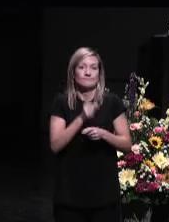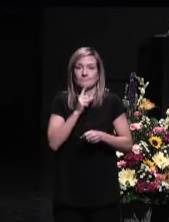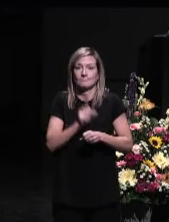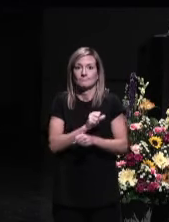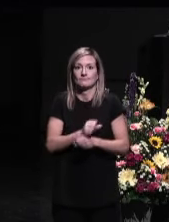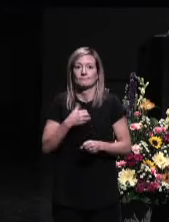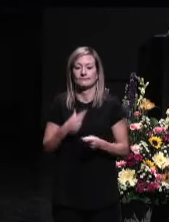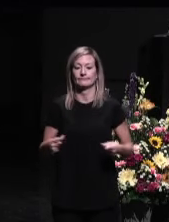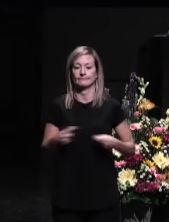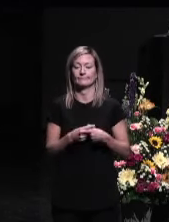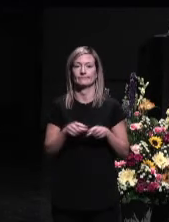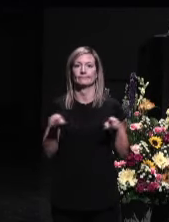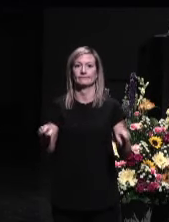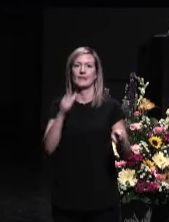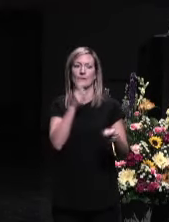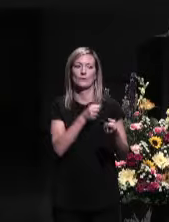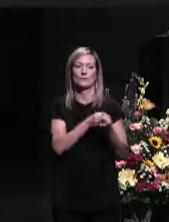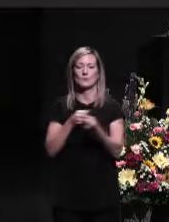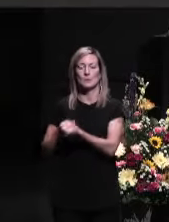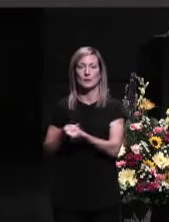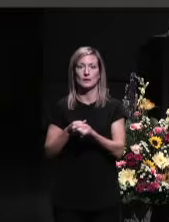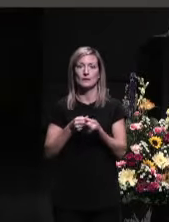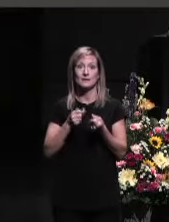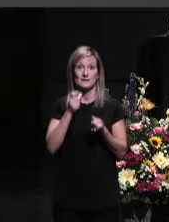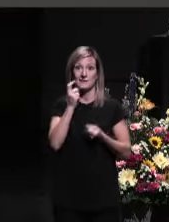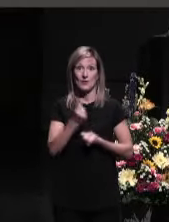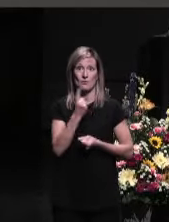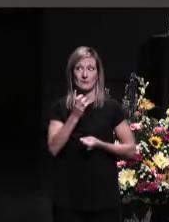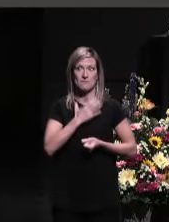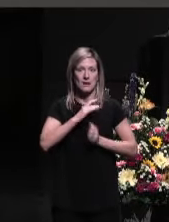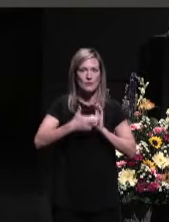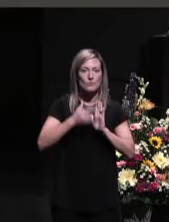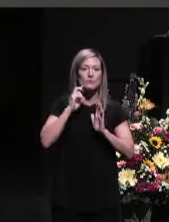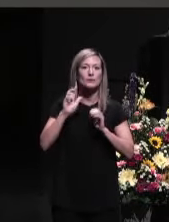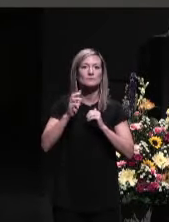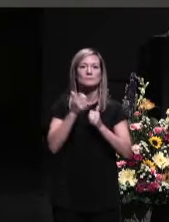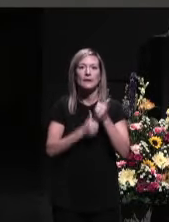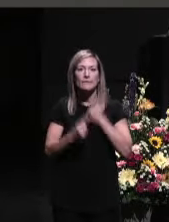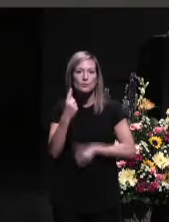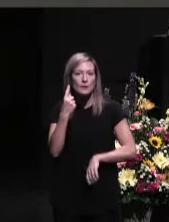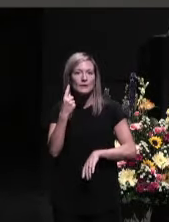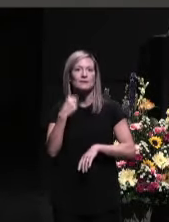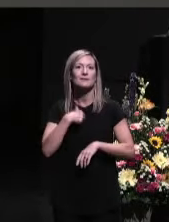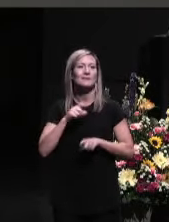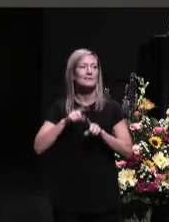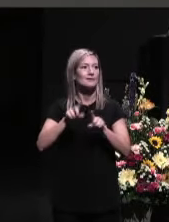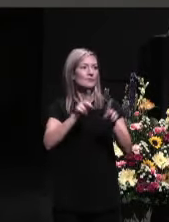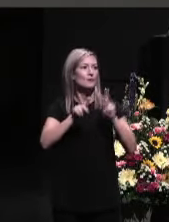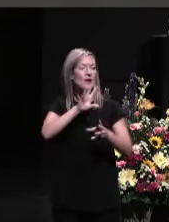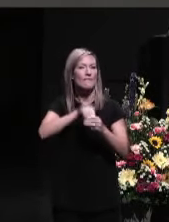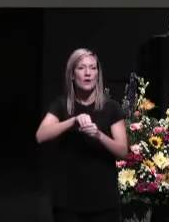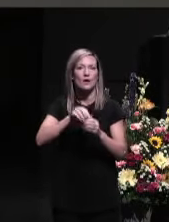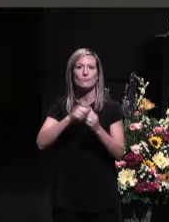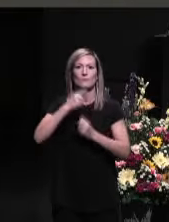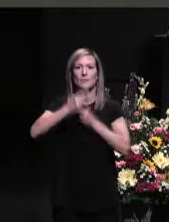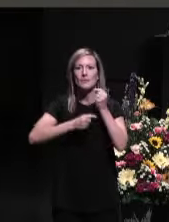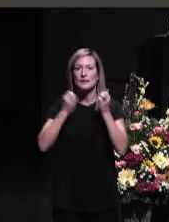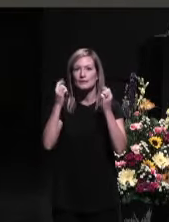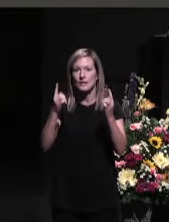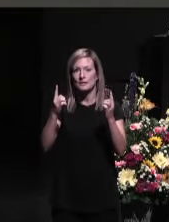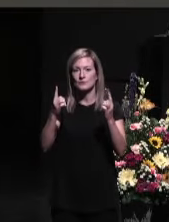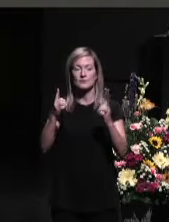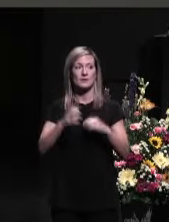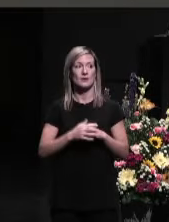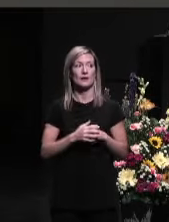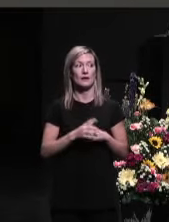exist, not just in my role, but for all of us, the different constituents that we have in public education. I really like what